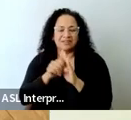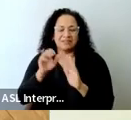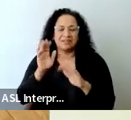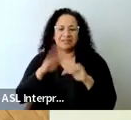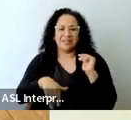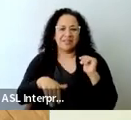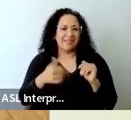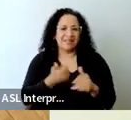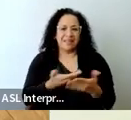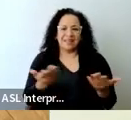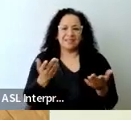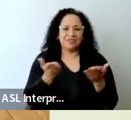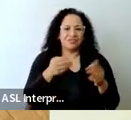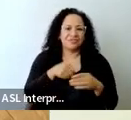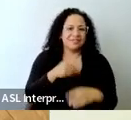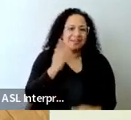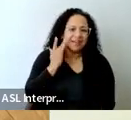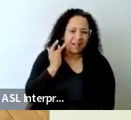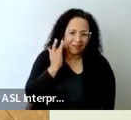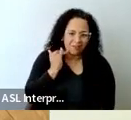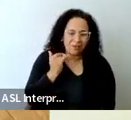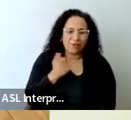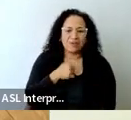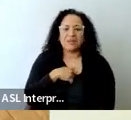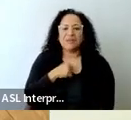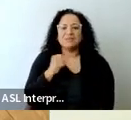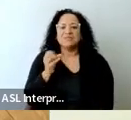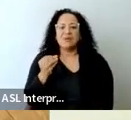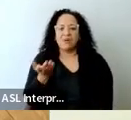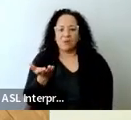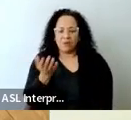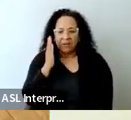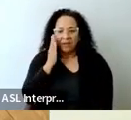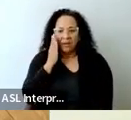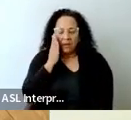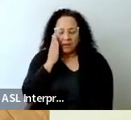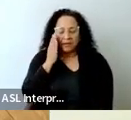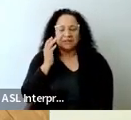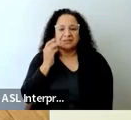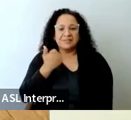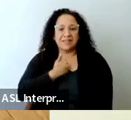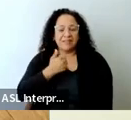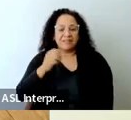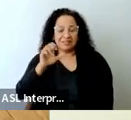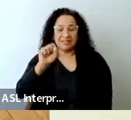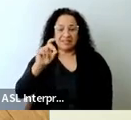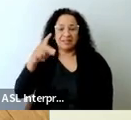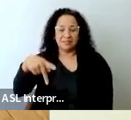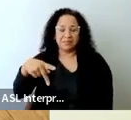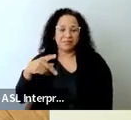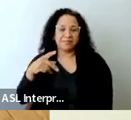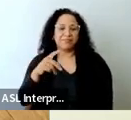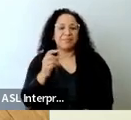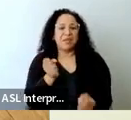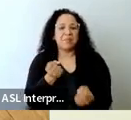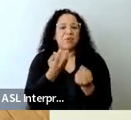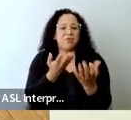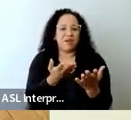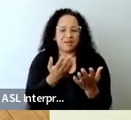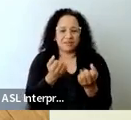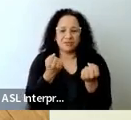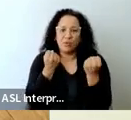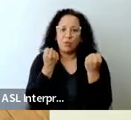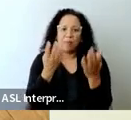any services in California. So the self-determination program provides so